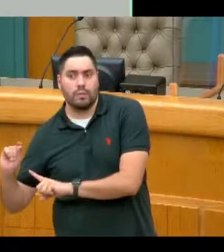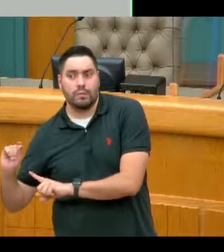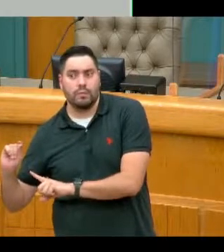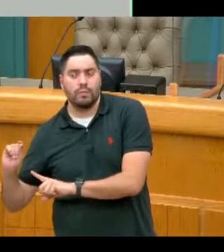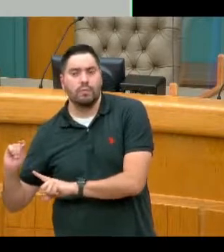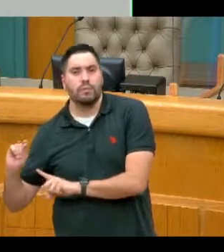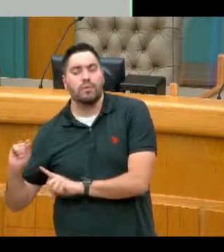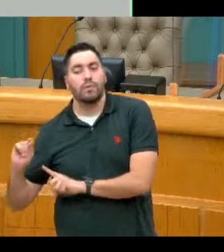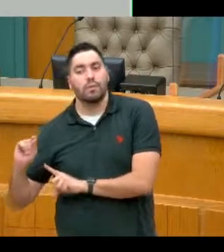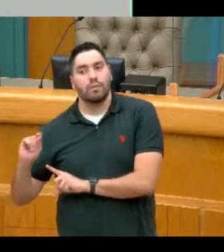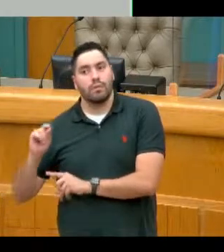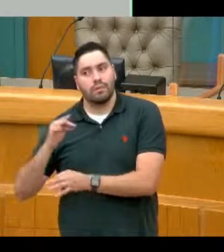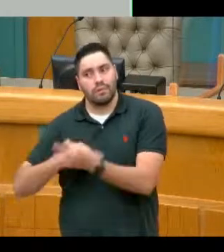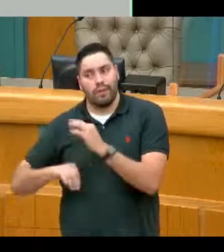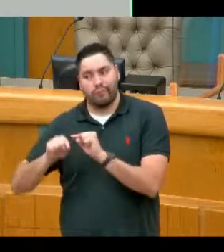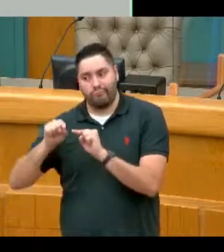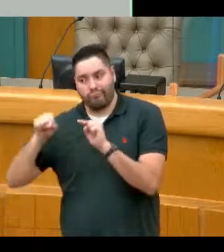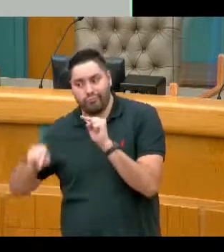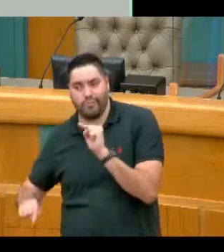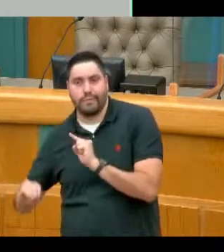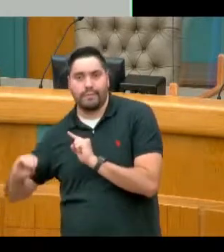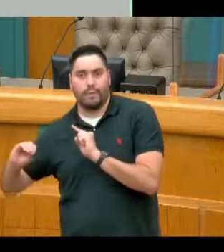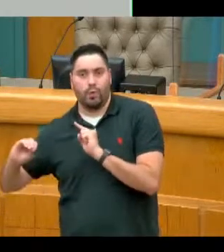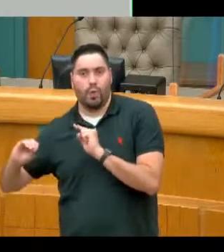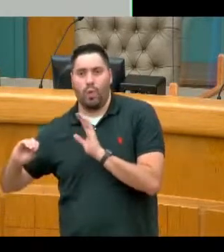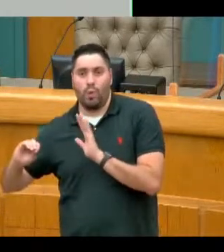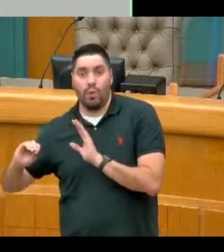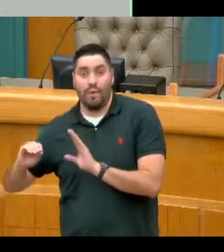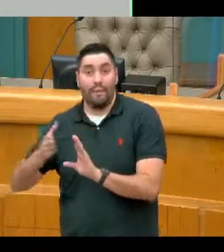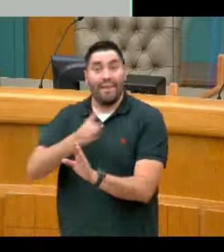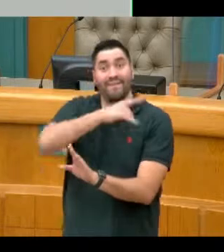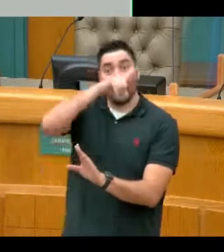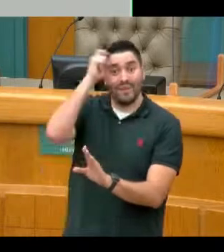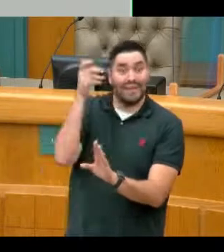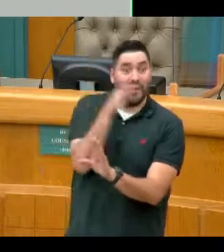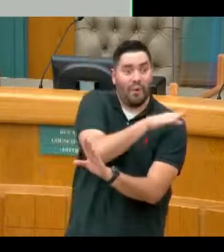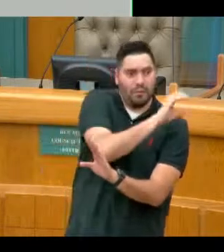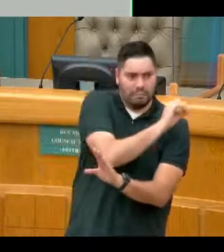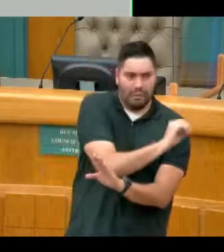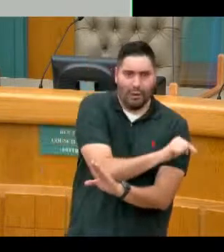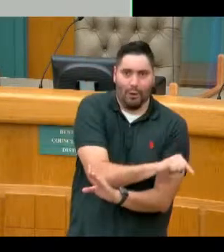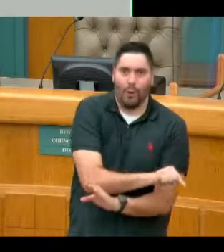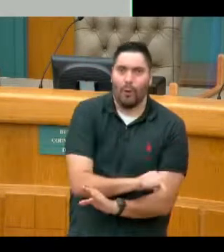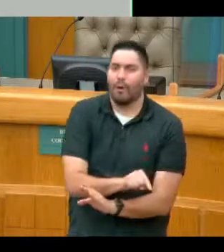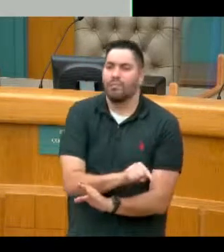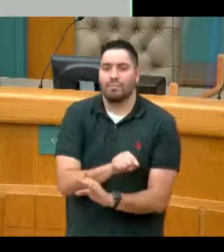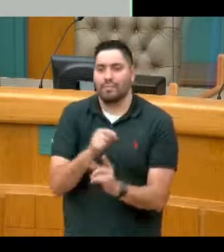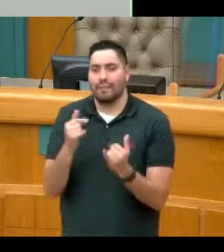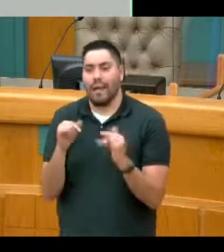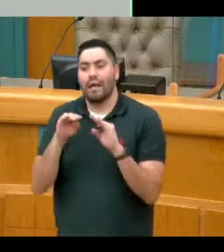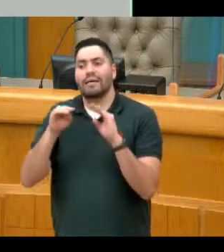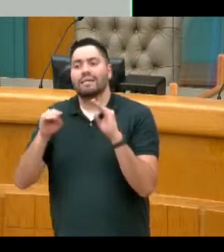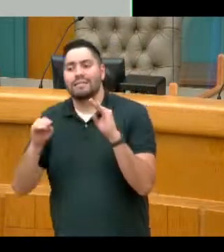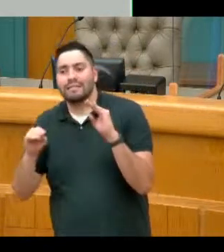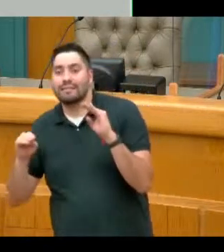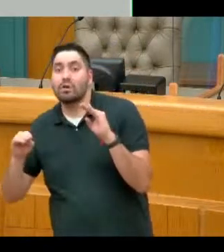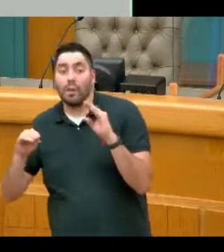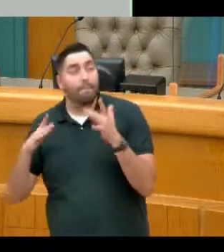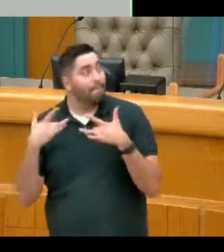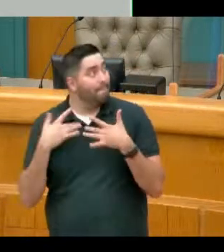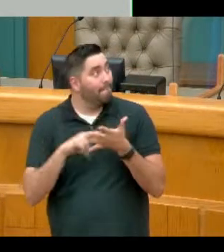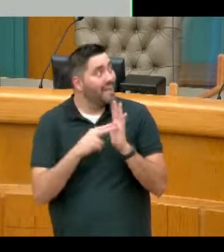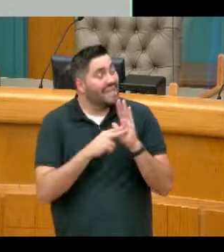of patients in the ICU, and it's mainly because we're kind of hit this floor in terms of how many or how